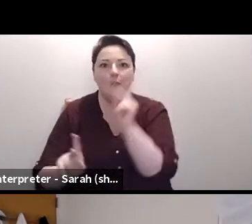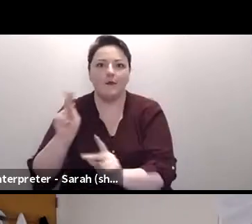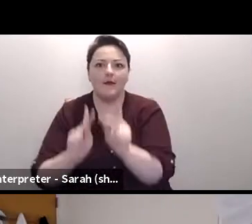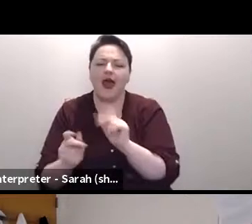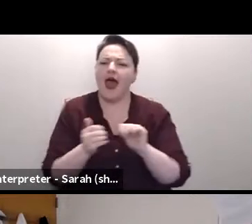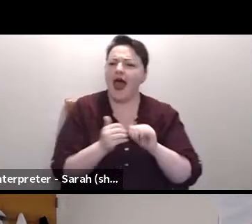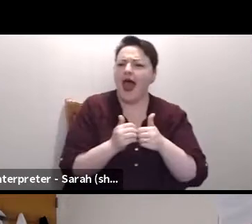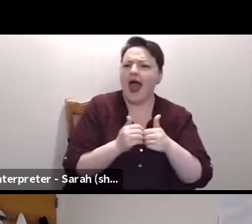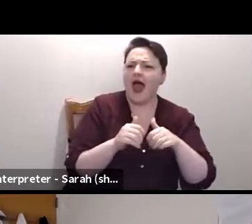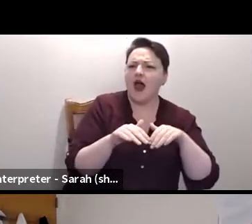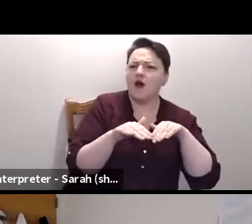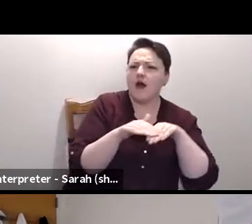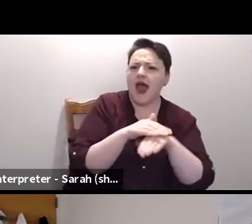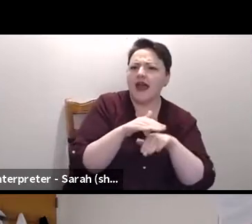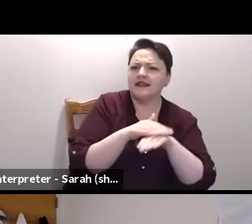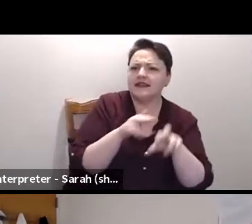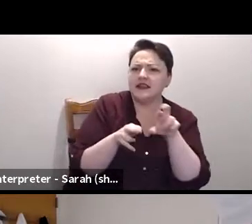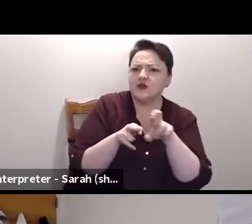through the...